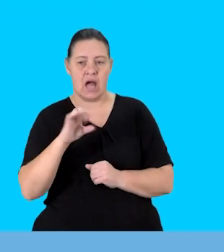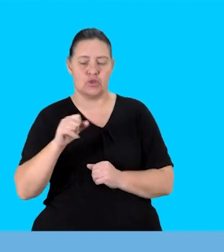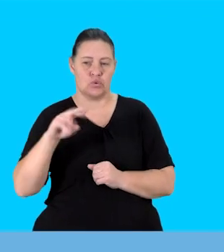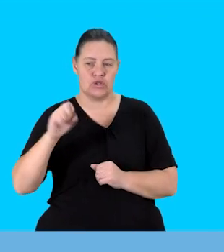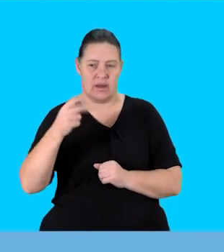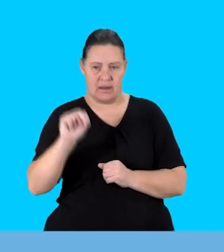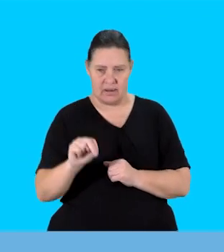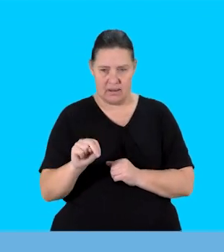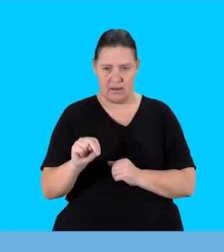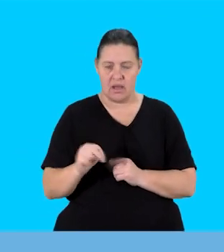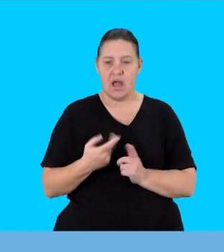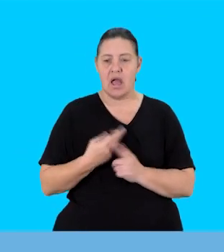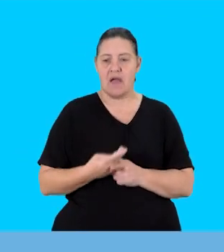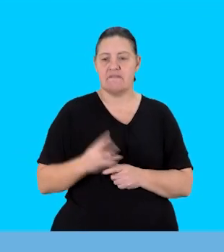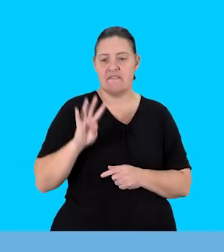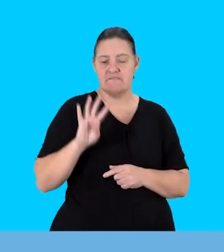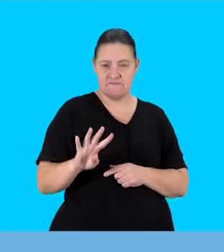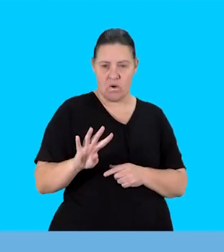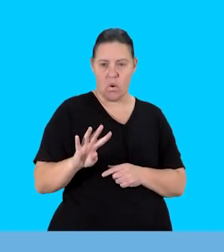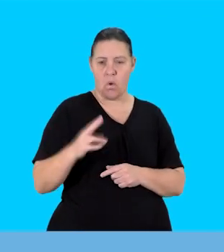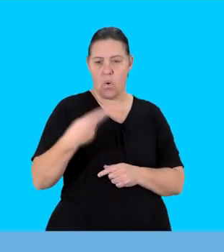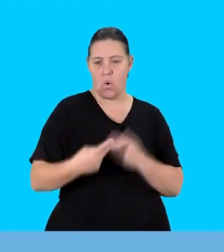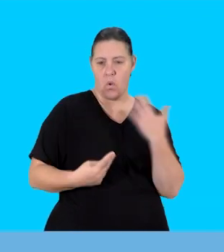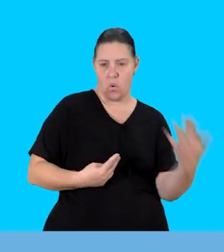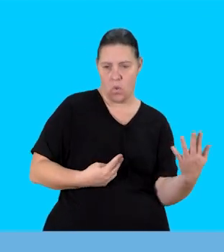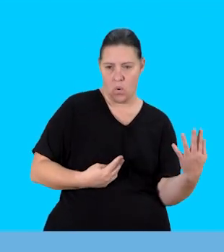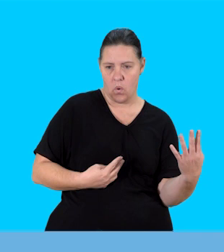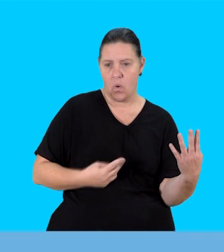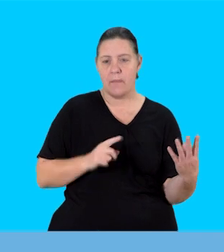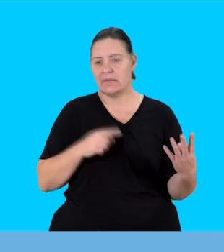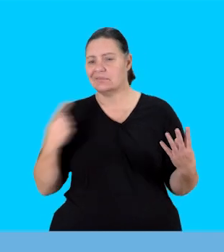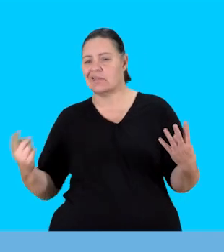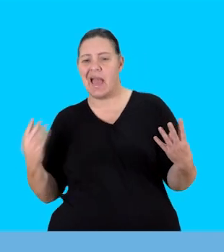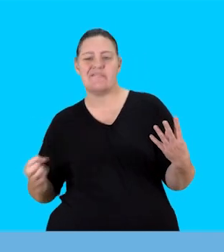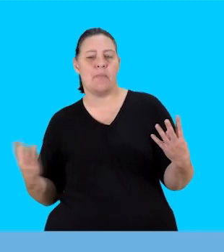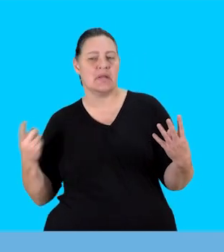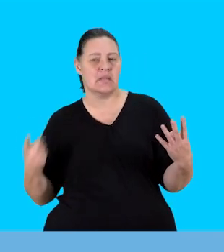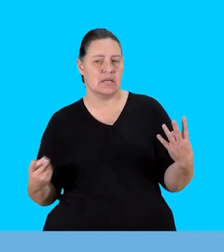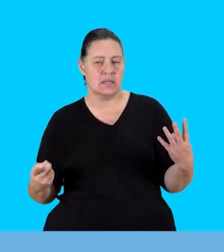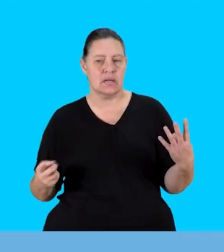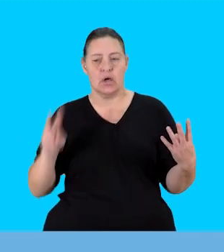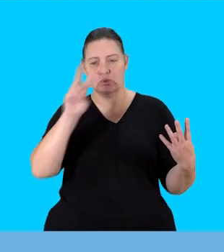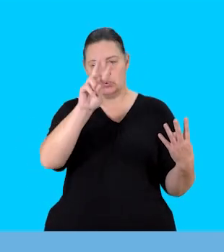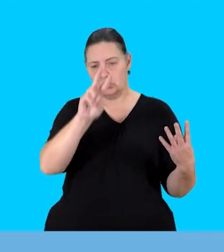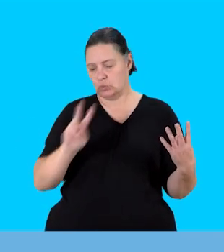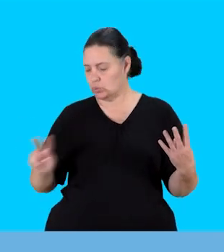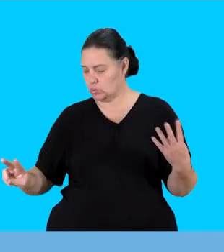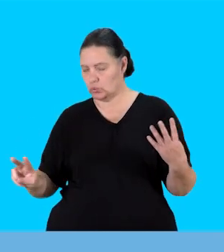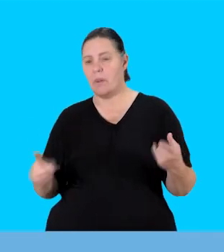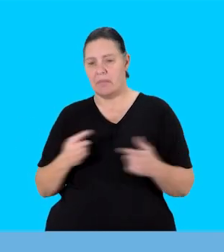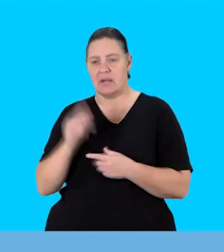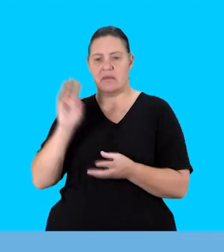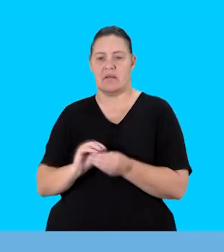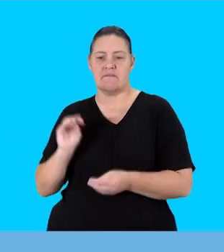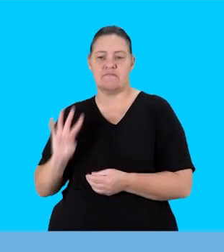hydrogen. So we have the 4 hydrogens on the left-hand side. Then what about the right-hand side? Remember the 2, if it's in front